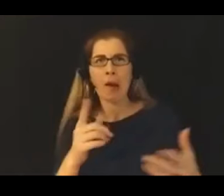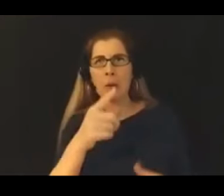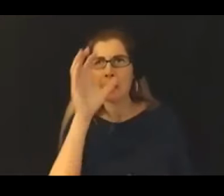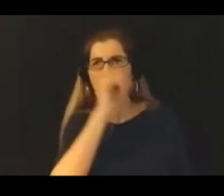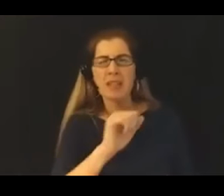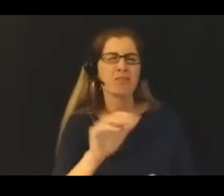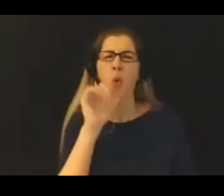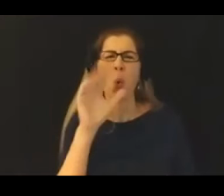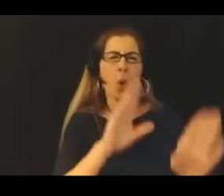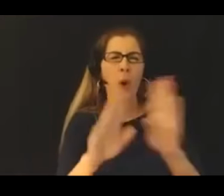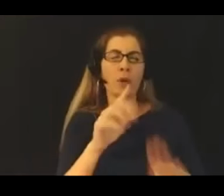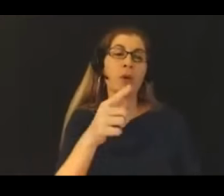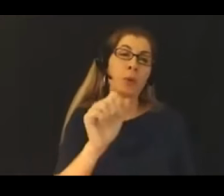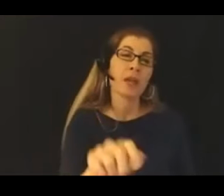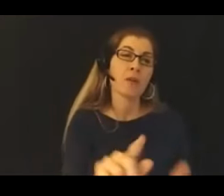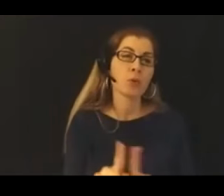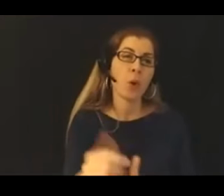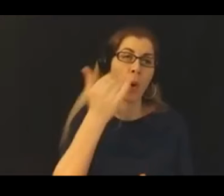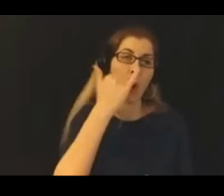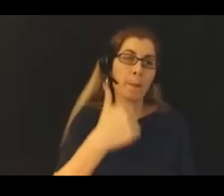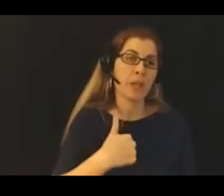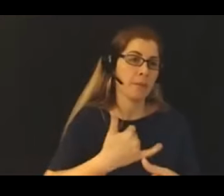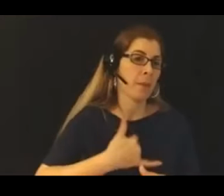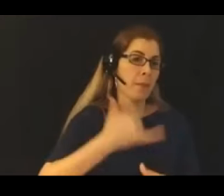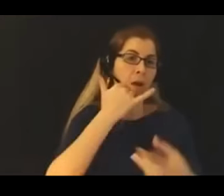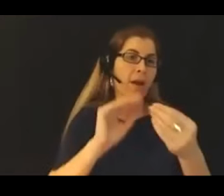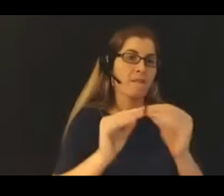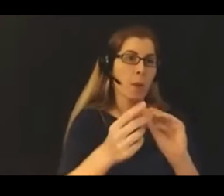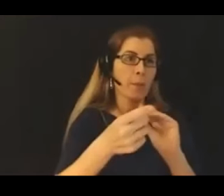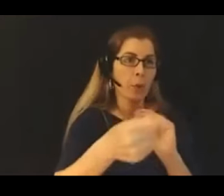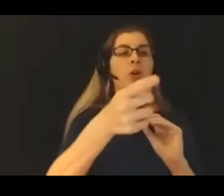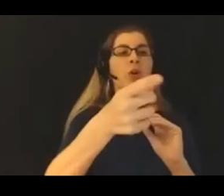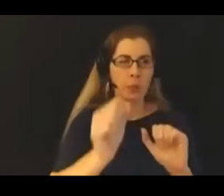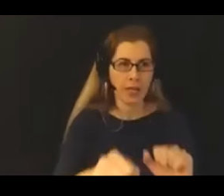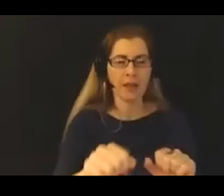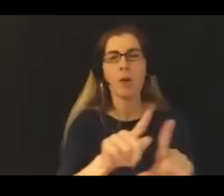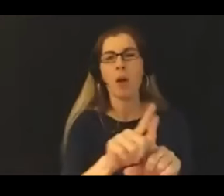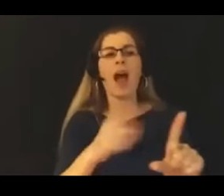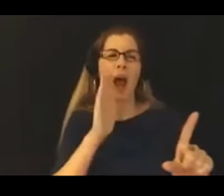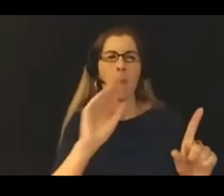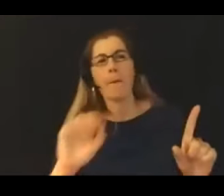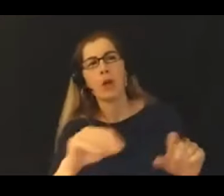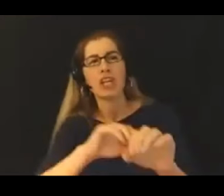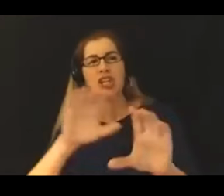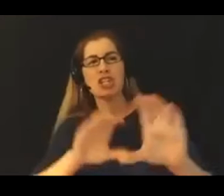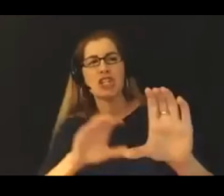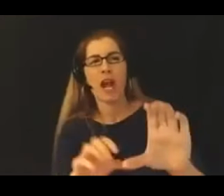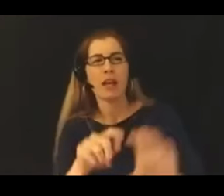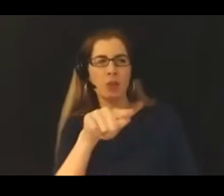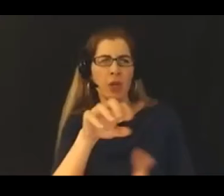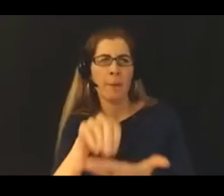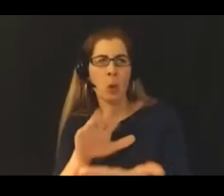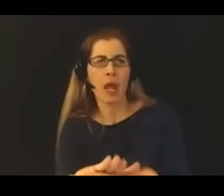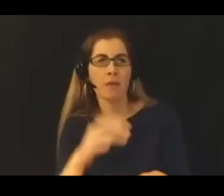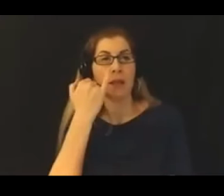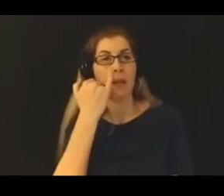you can always give me a call. There's my cell number. I will be chatting that out as well, and you may want to jot it down in case you get